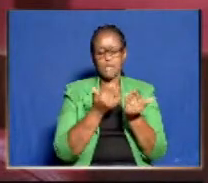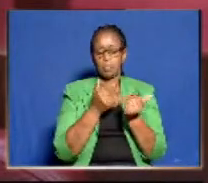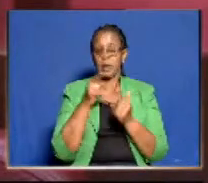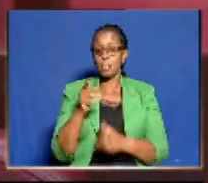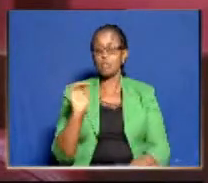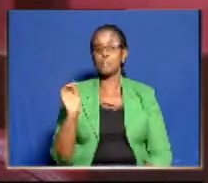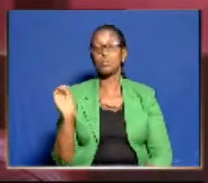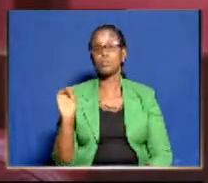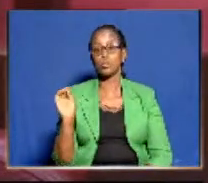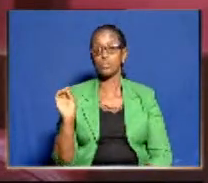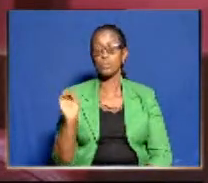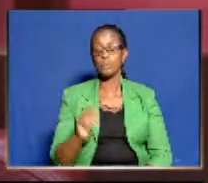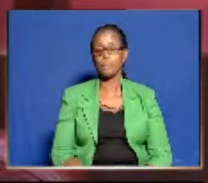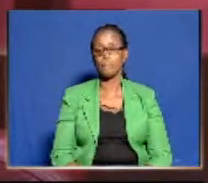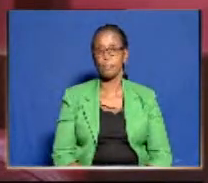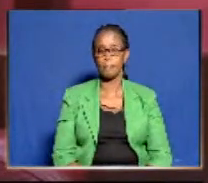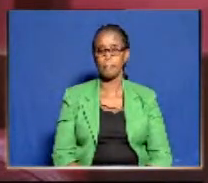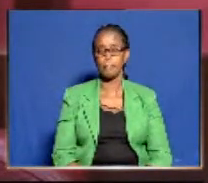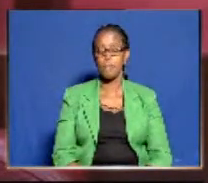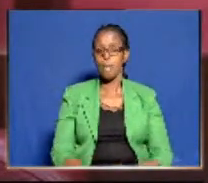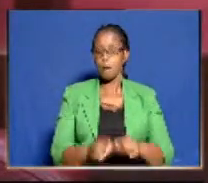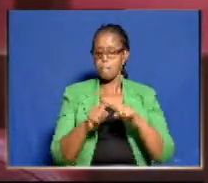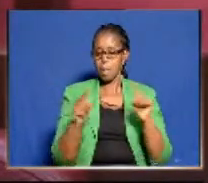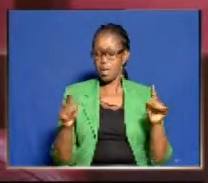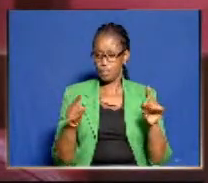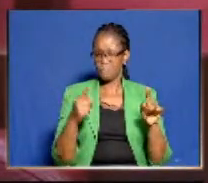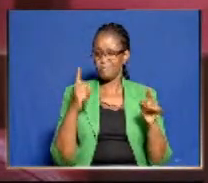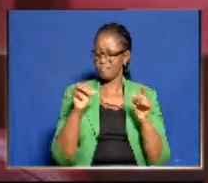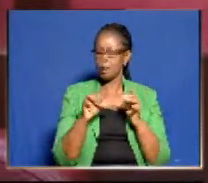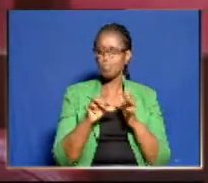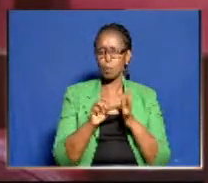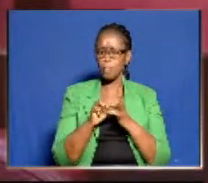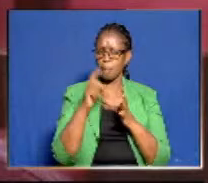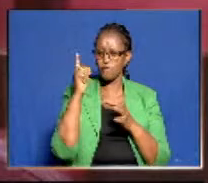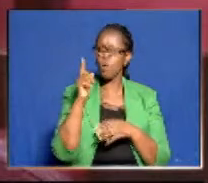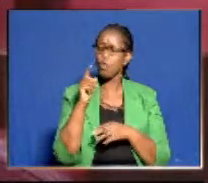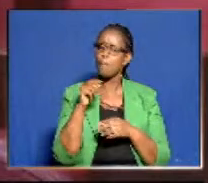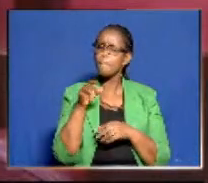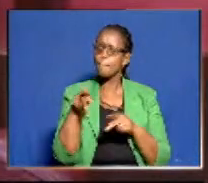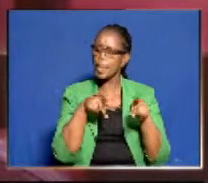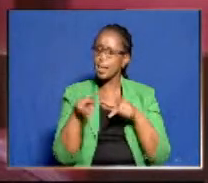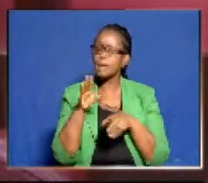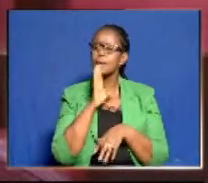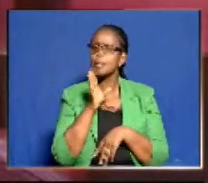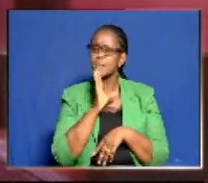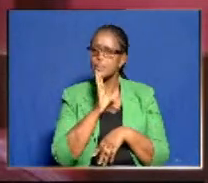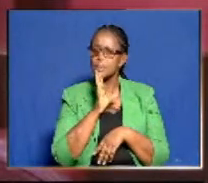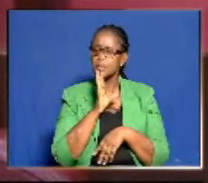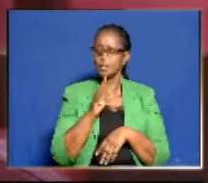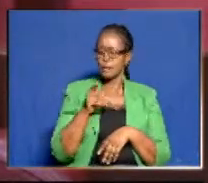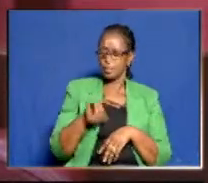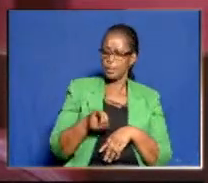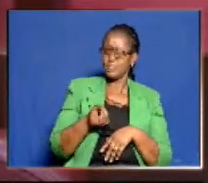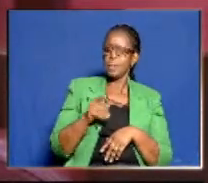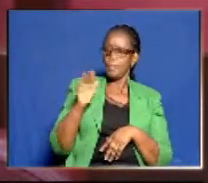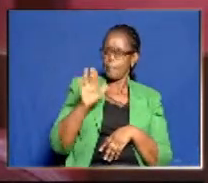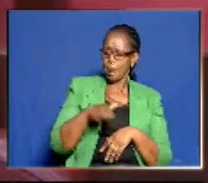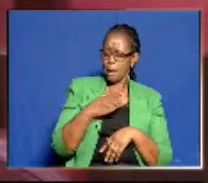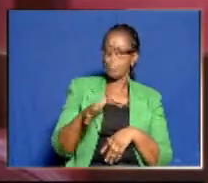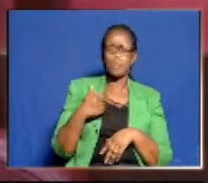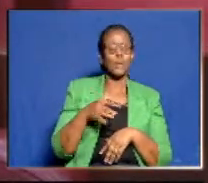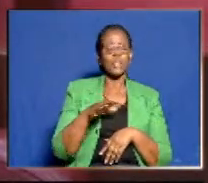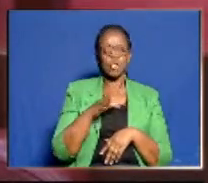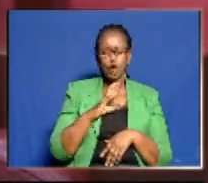Honorable Speaker, the issue of pending bills has been spoken in this House for quite a while